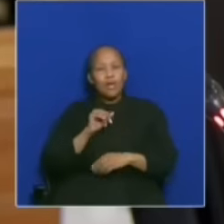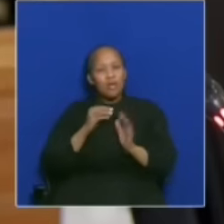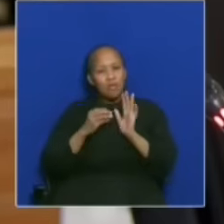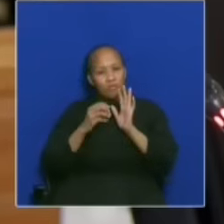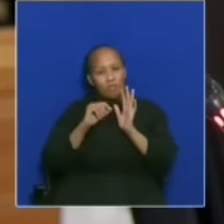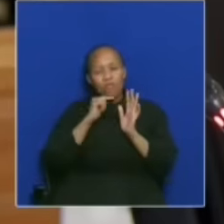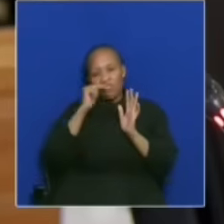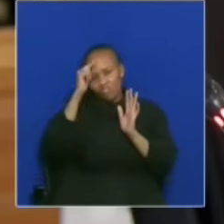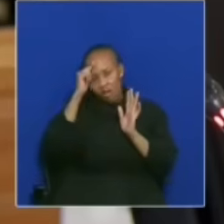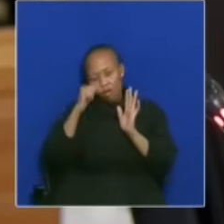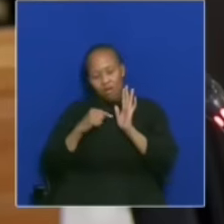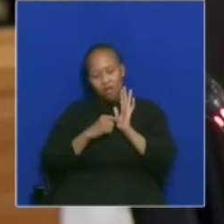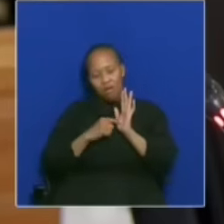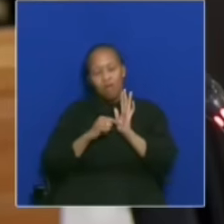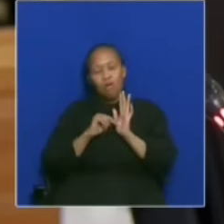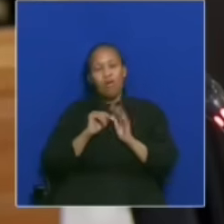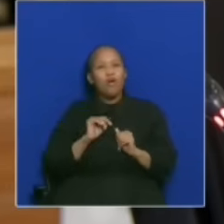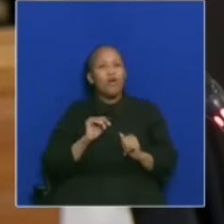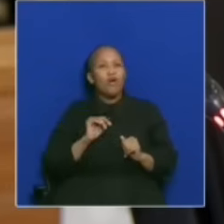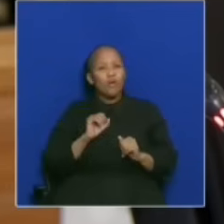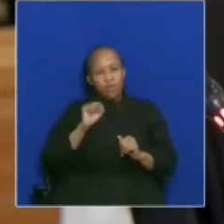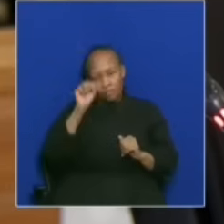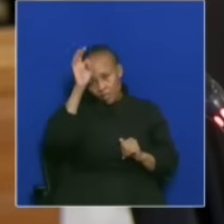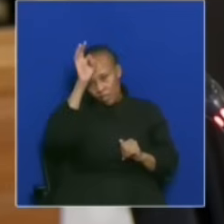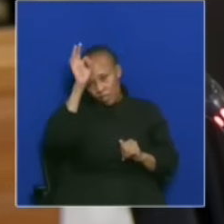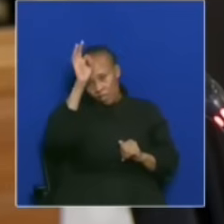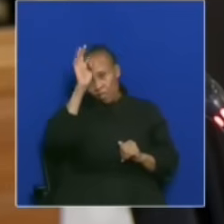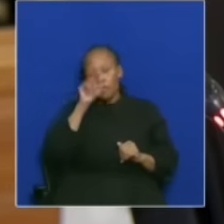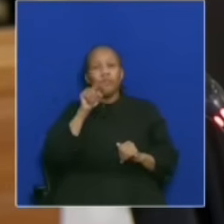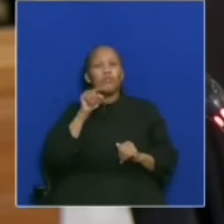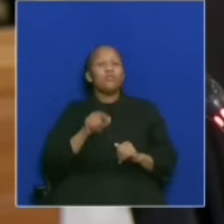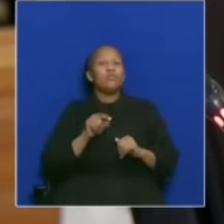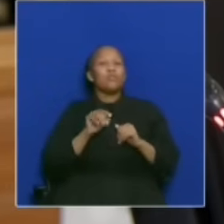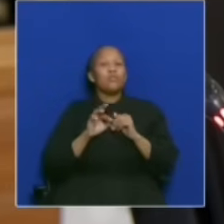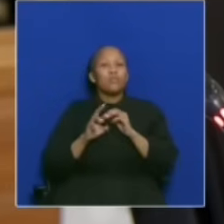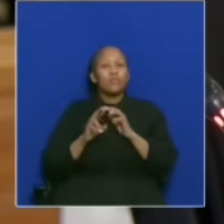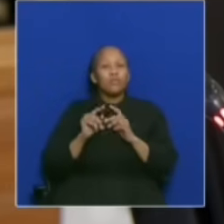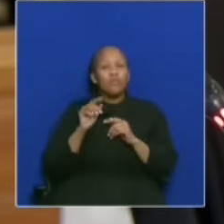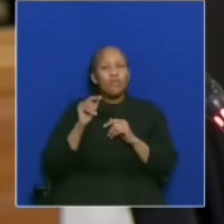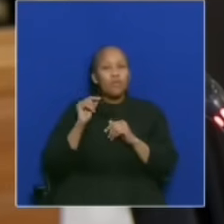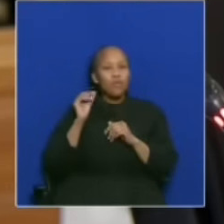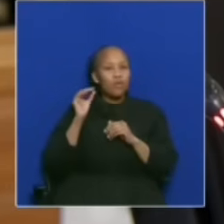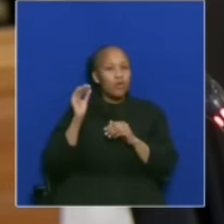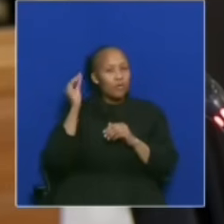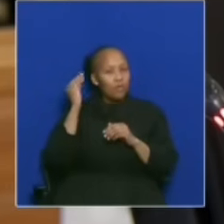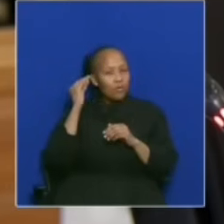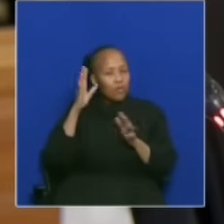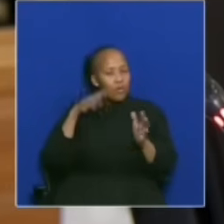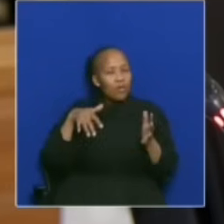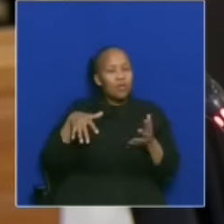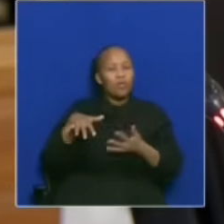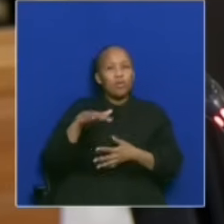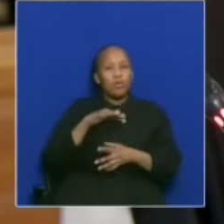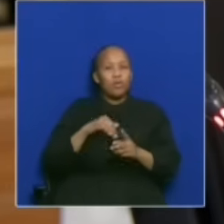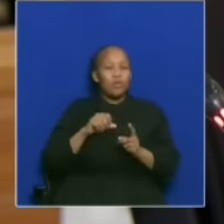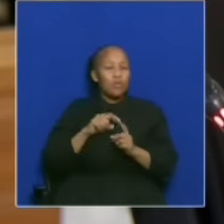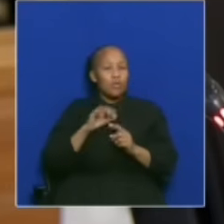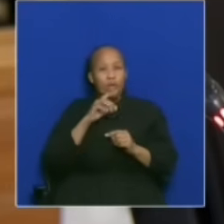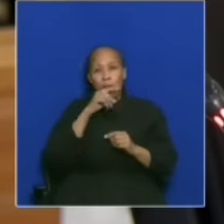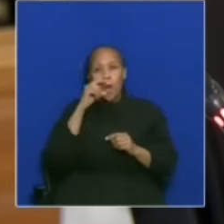counterintelligence against the journalist Marianne Tam, and whose name we have not yet mentioned.